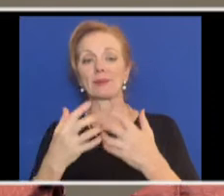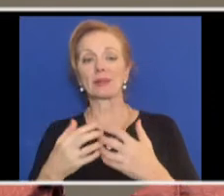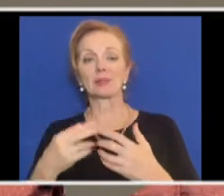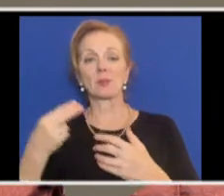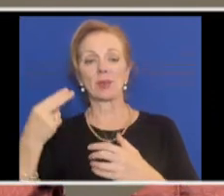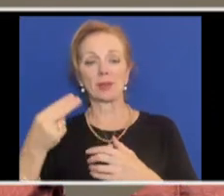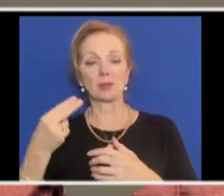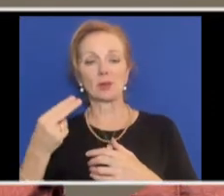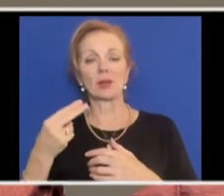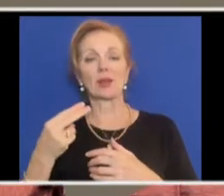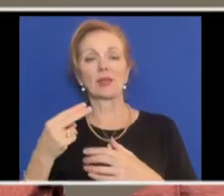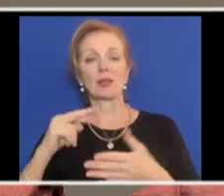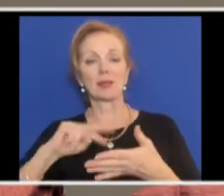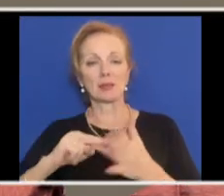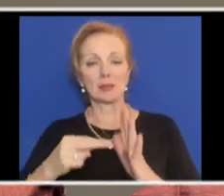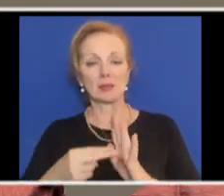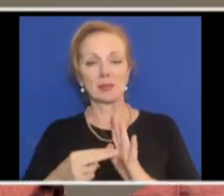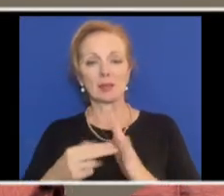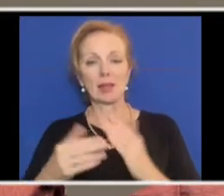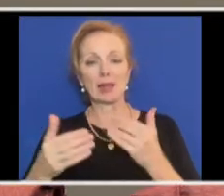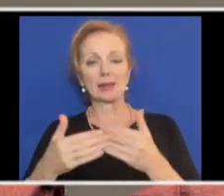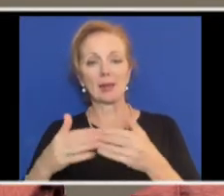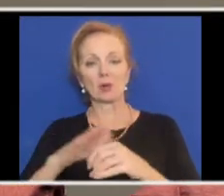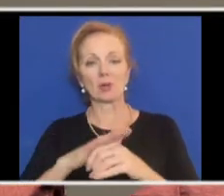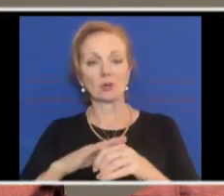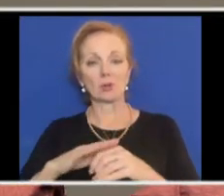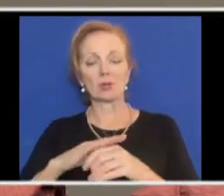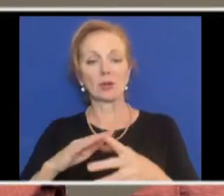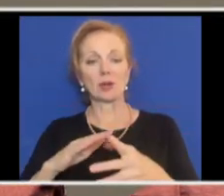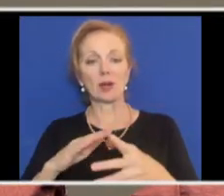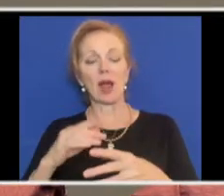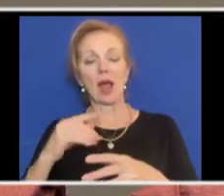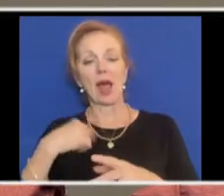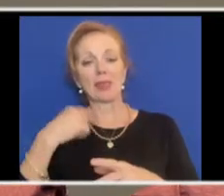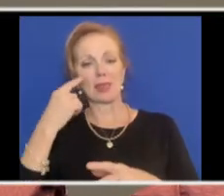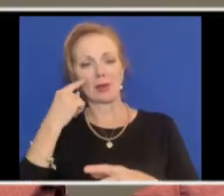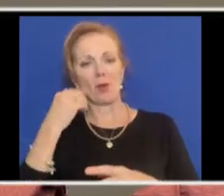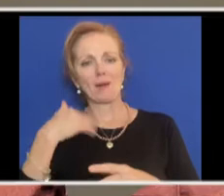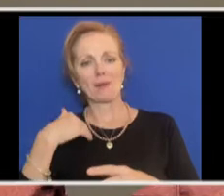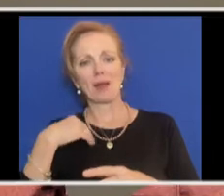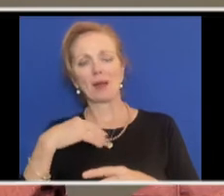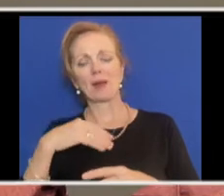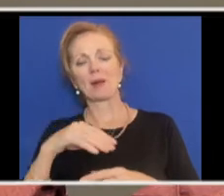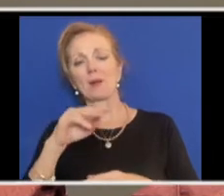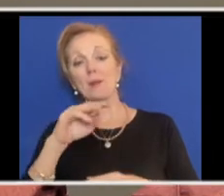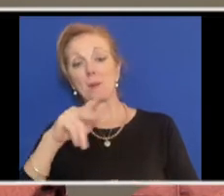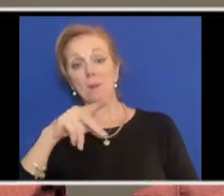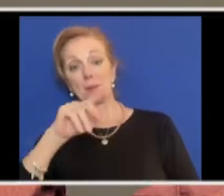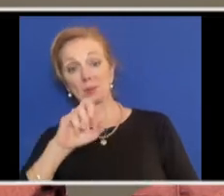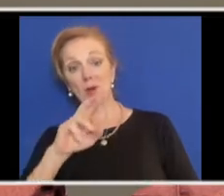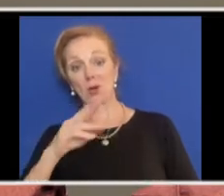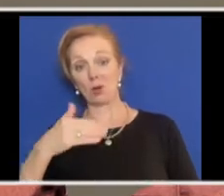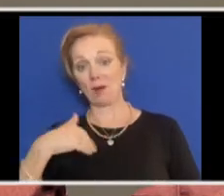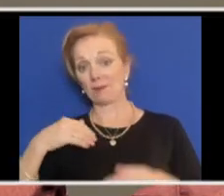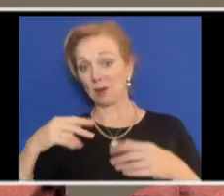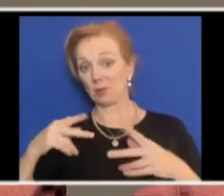and the intentionality of the neighborhood so I think you have Ms Parker an opportunity to do that now with the